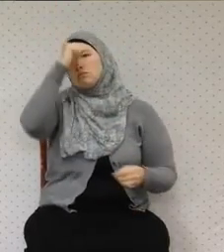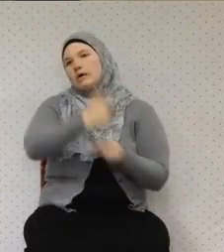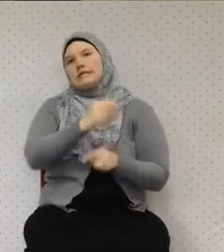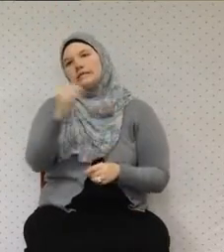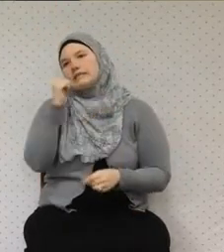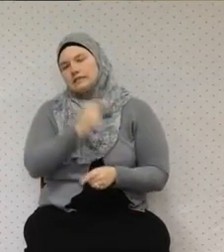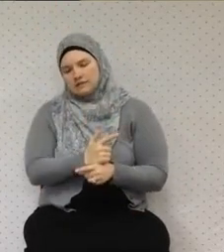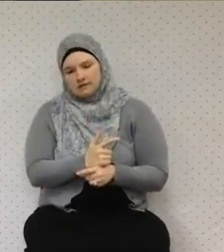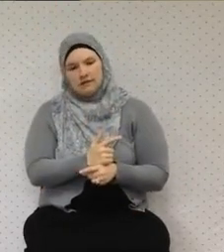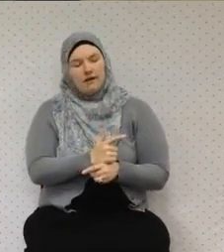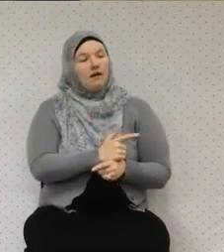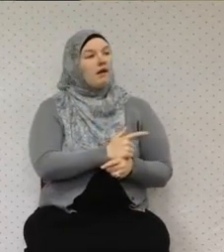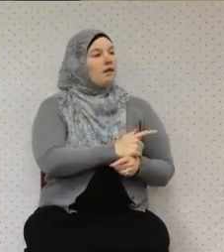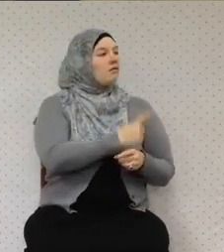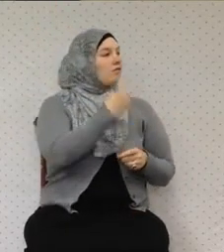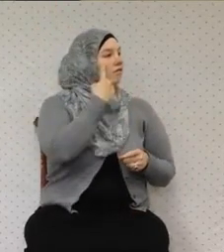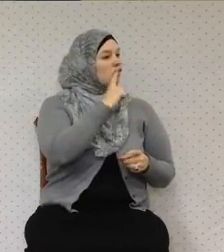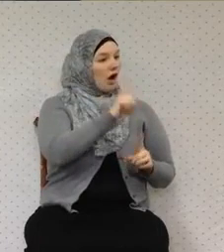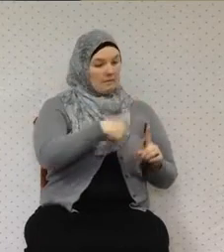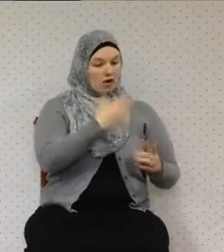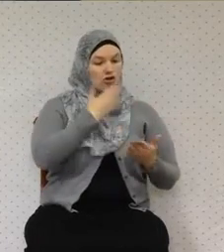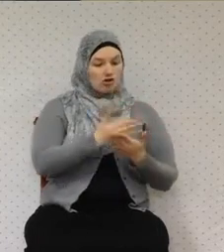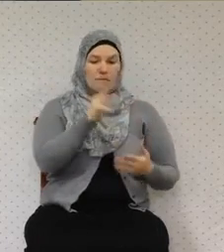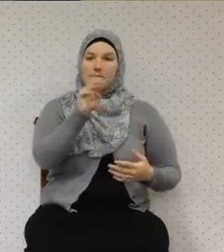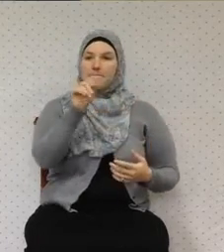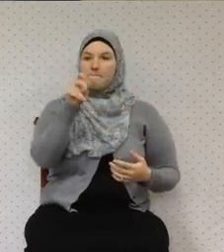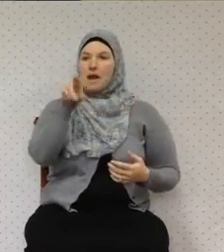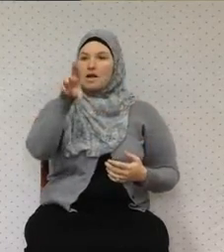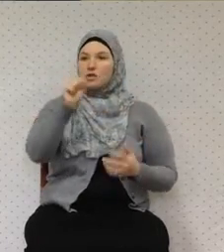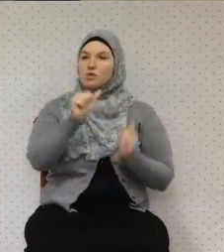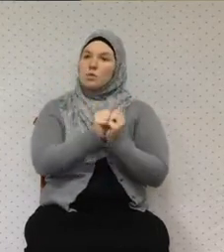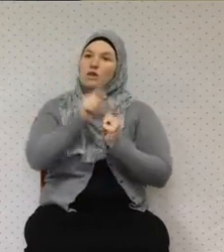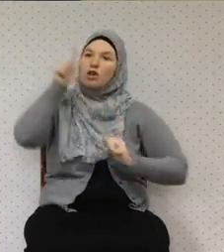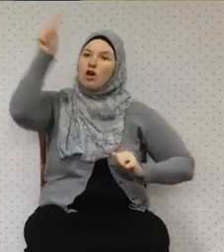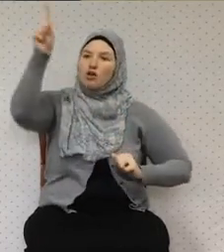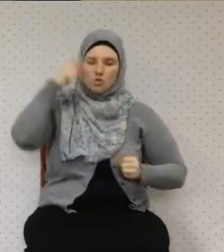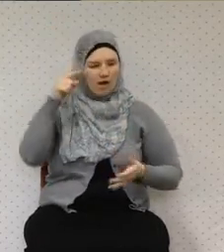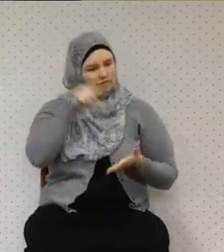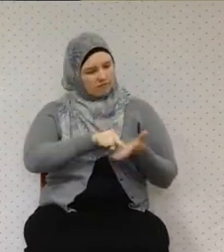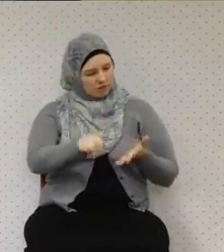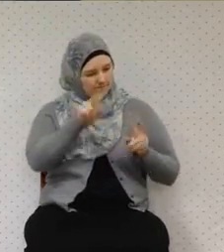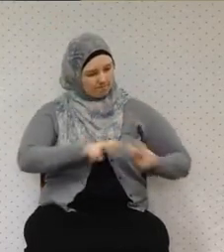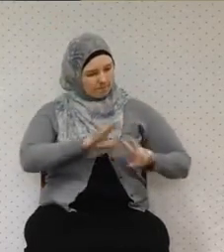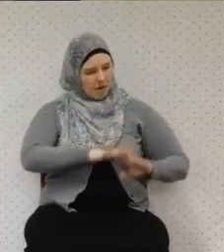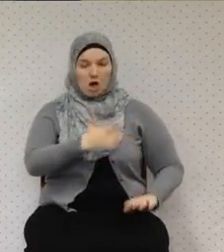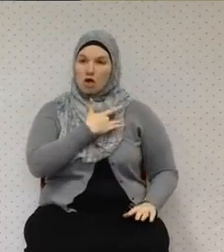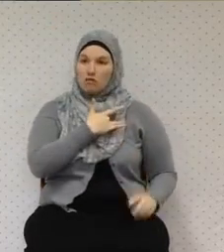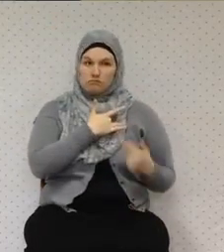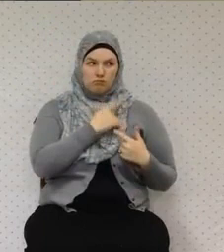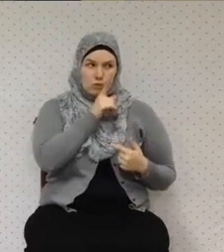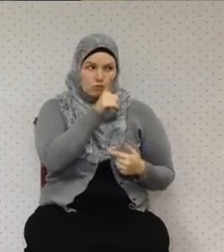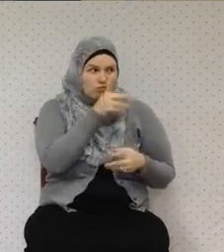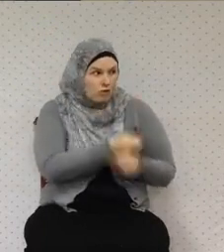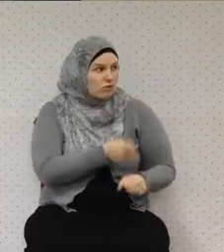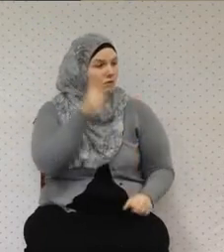brothers and sisters, as a matter of good manners with Allah, we have to check our heart. Do we trust